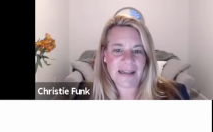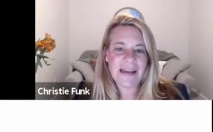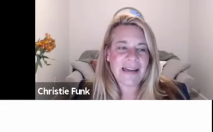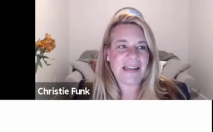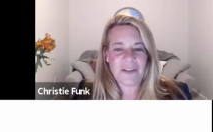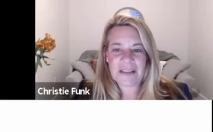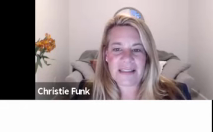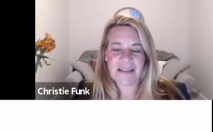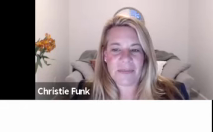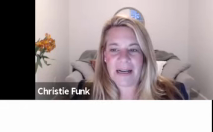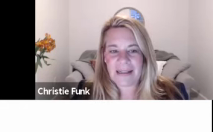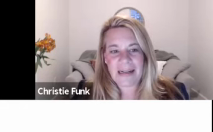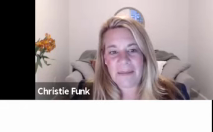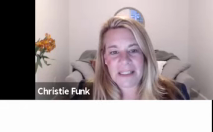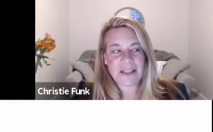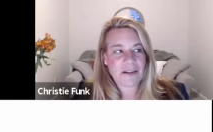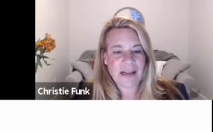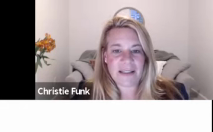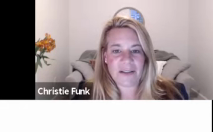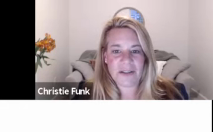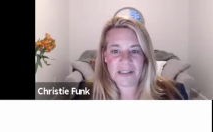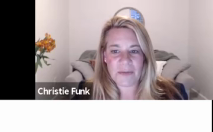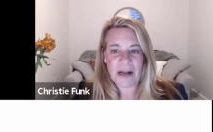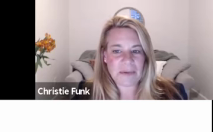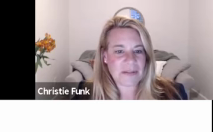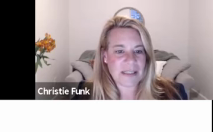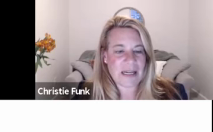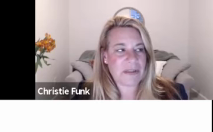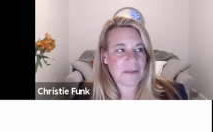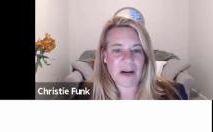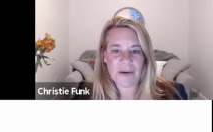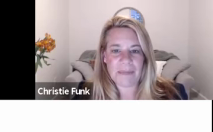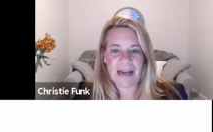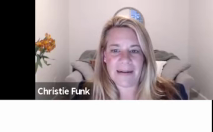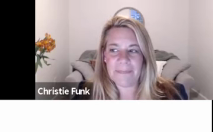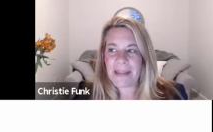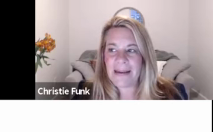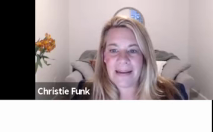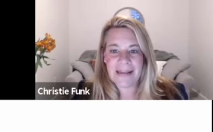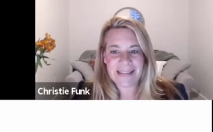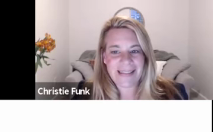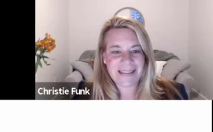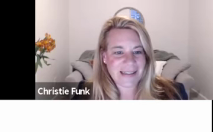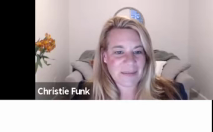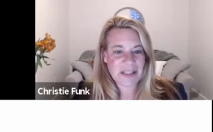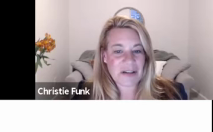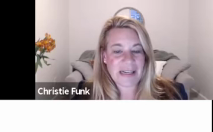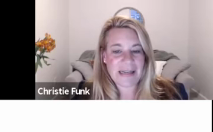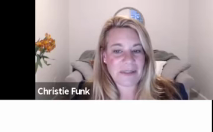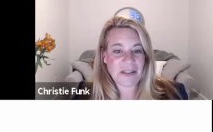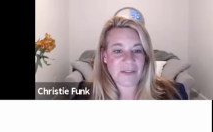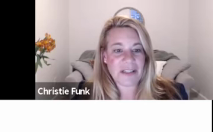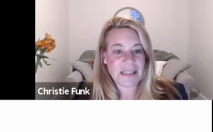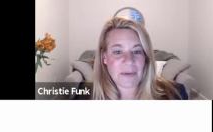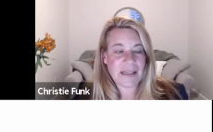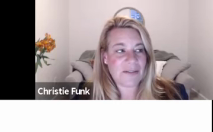Georgia. He focuses on applied economics to create solutions for problems of today with tomorrow in mind. He attained his economics degree at